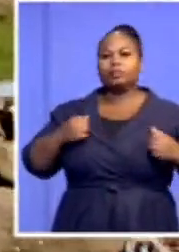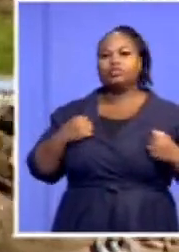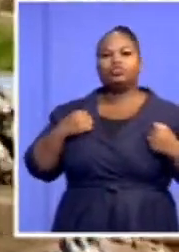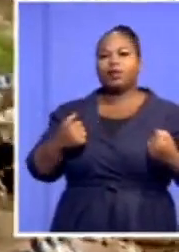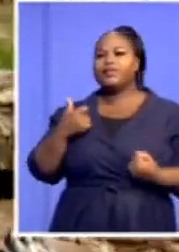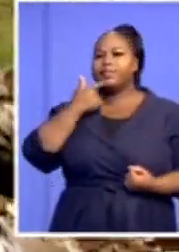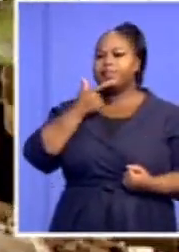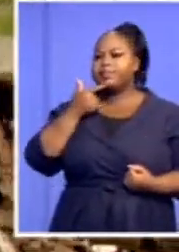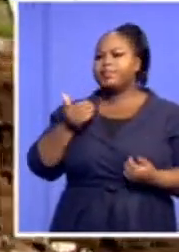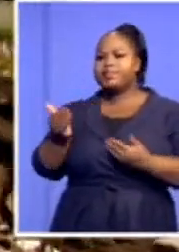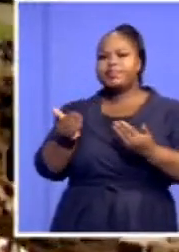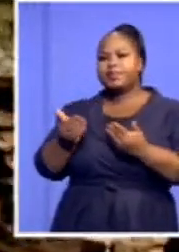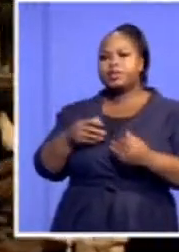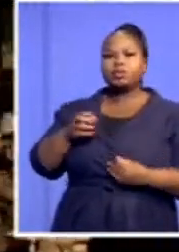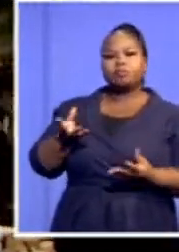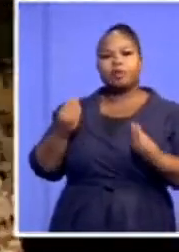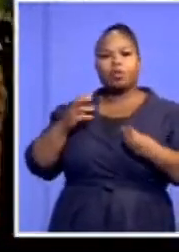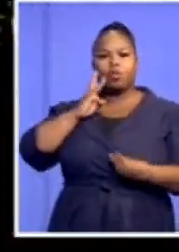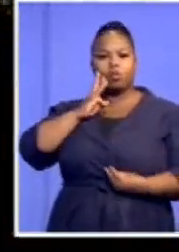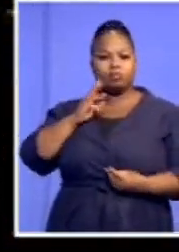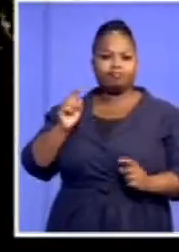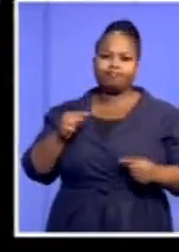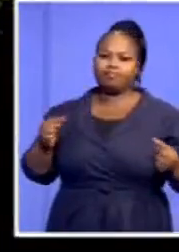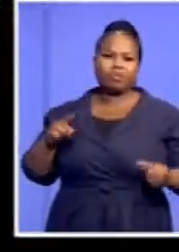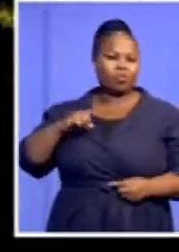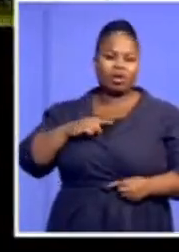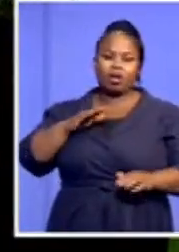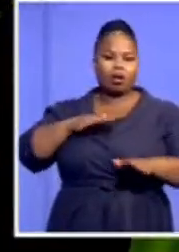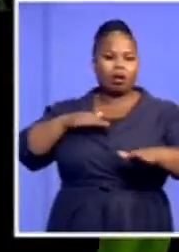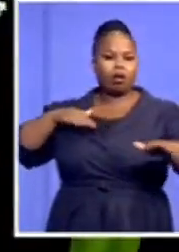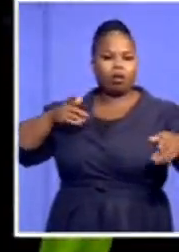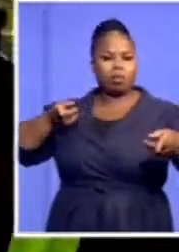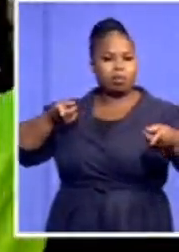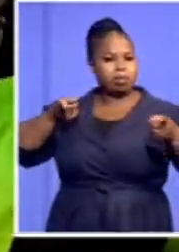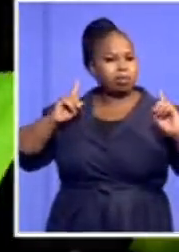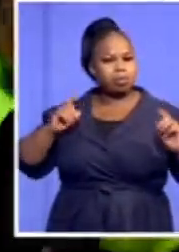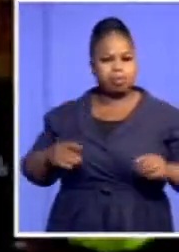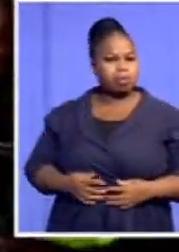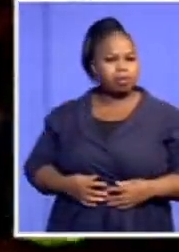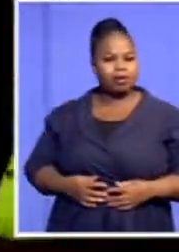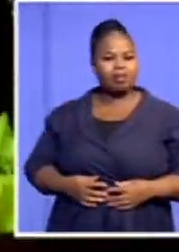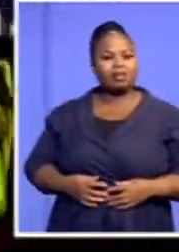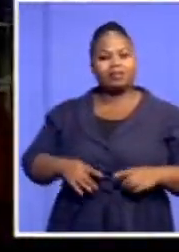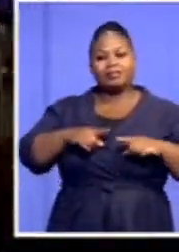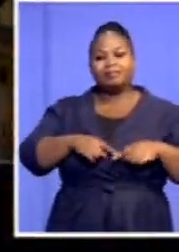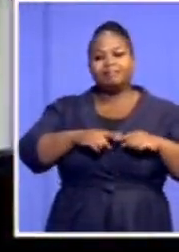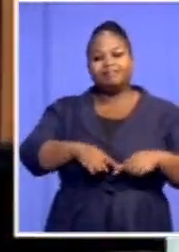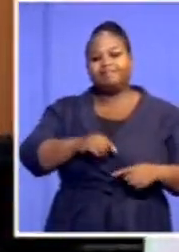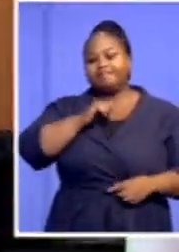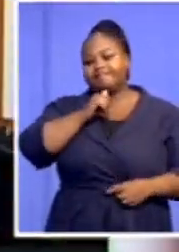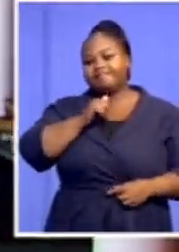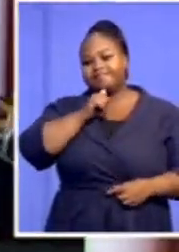water because traffic is so bad. Them relying on being able to at least keep the lights